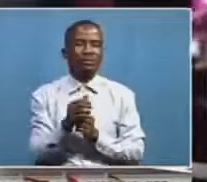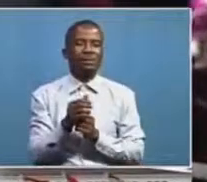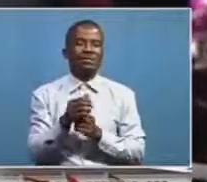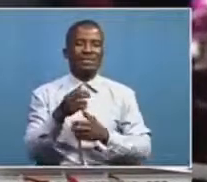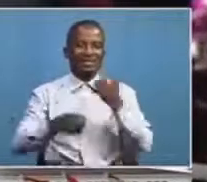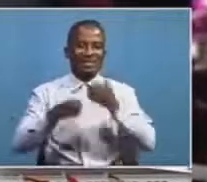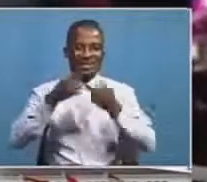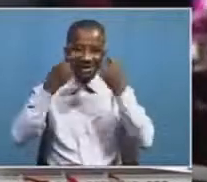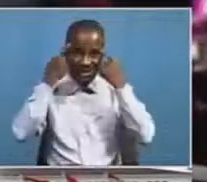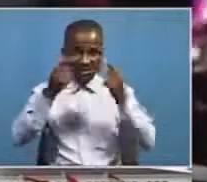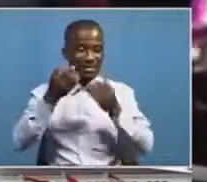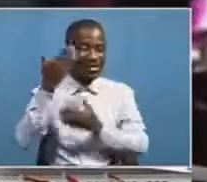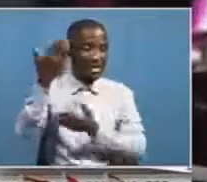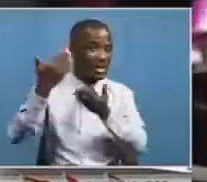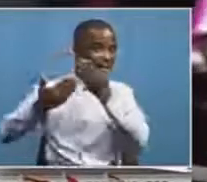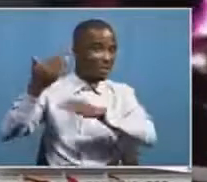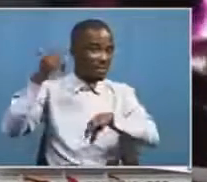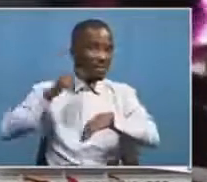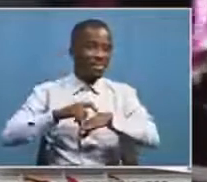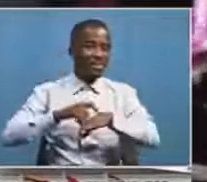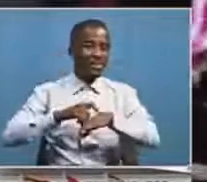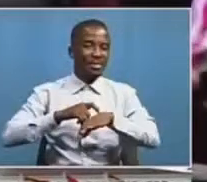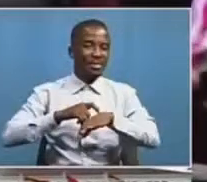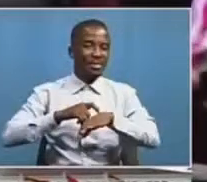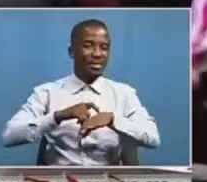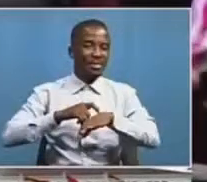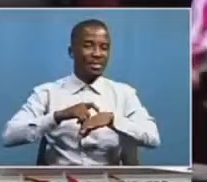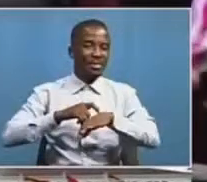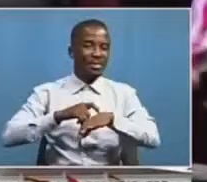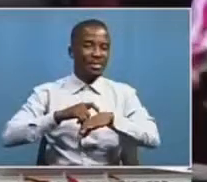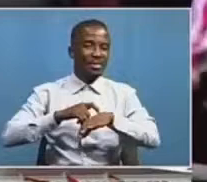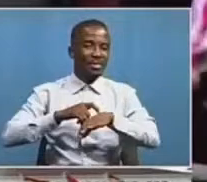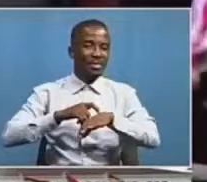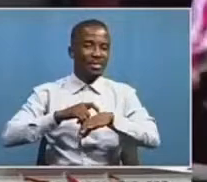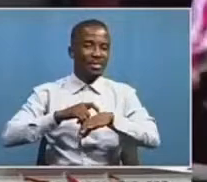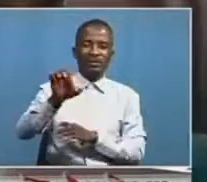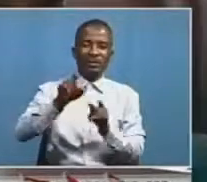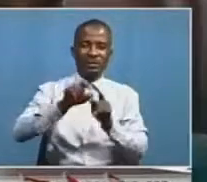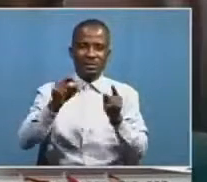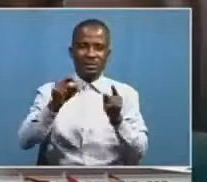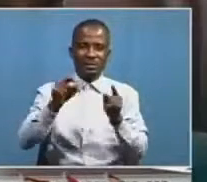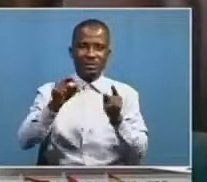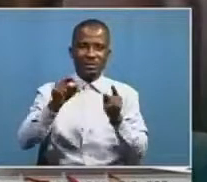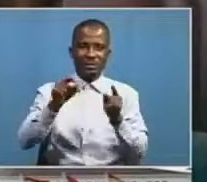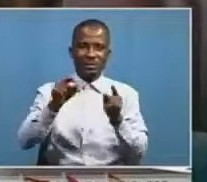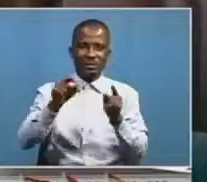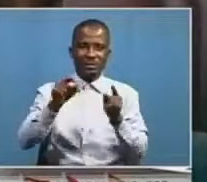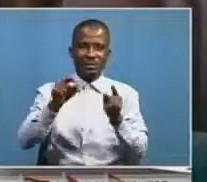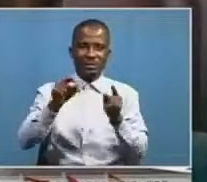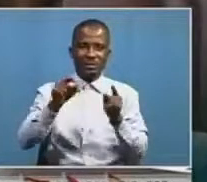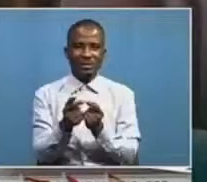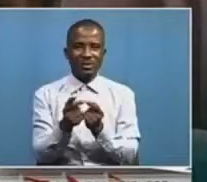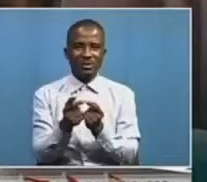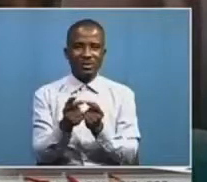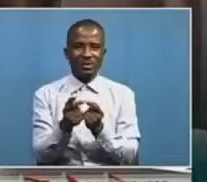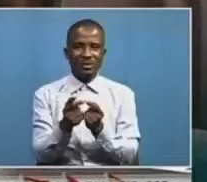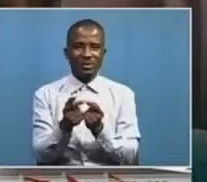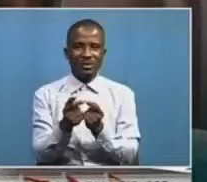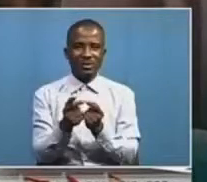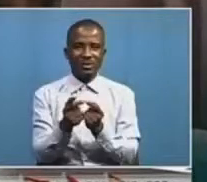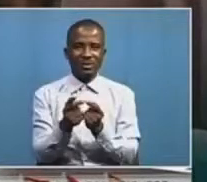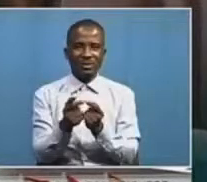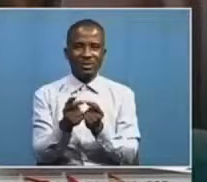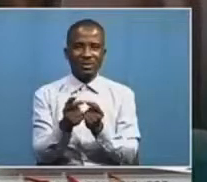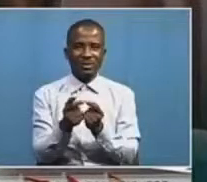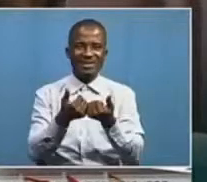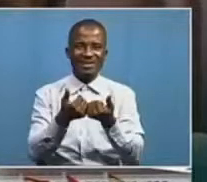the Independent National Electoral Commission at Buhari, Supra, Mohammed Lawal Gaba, JC,